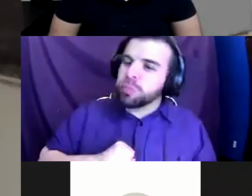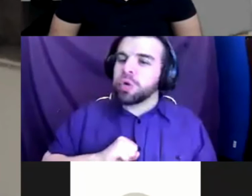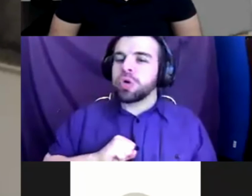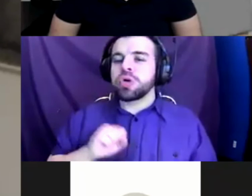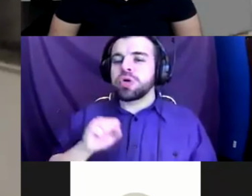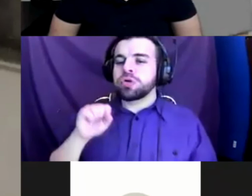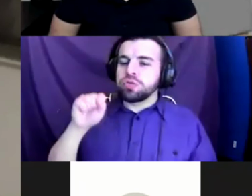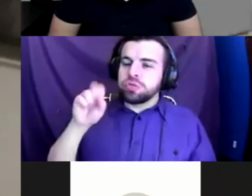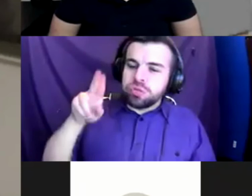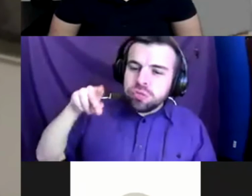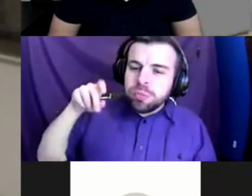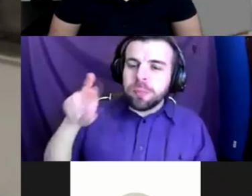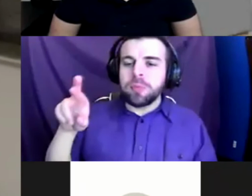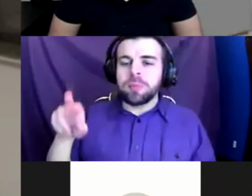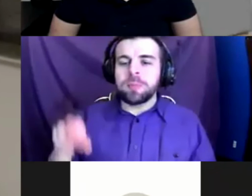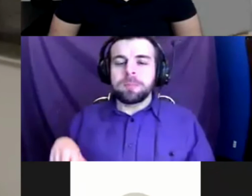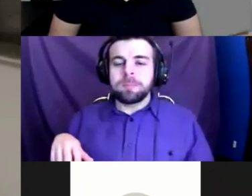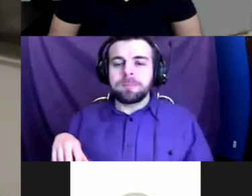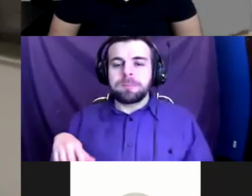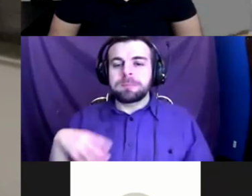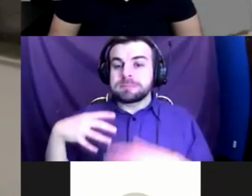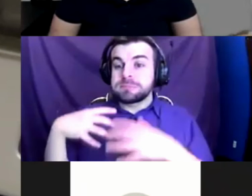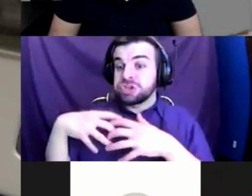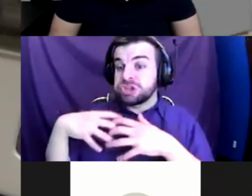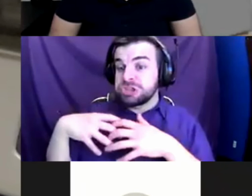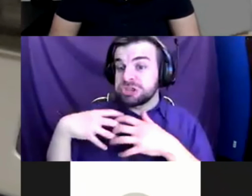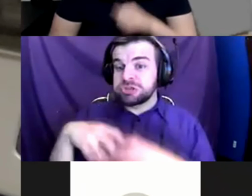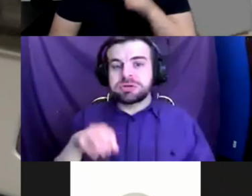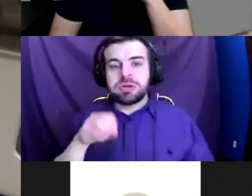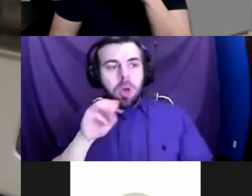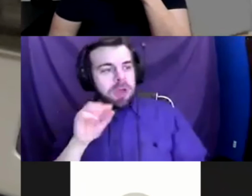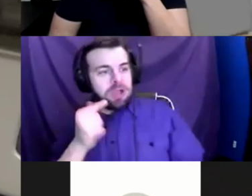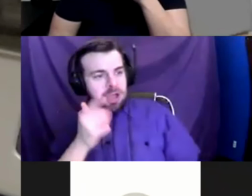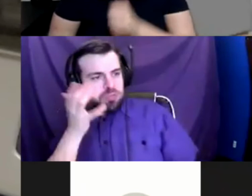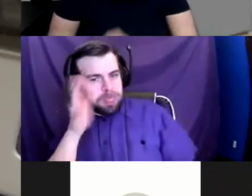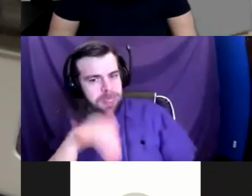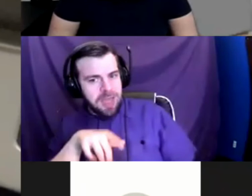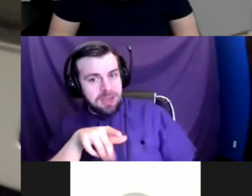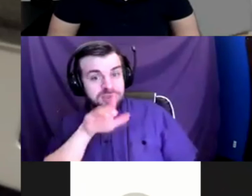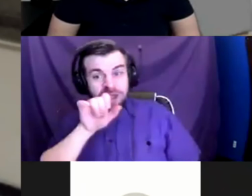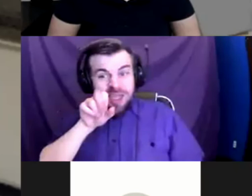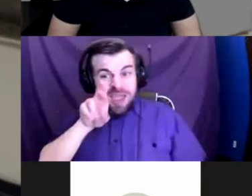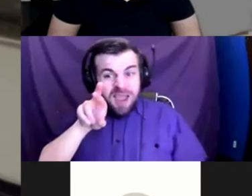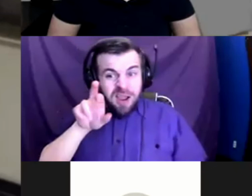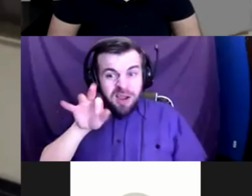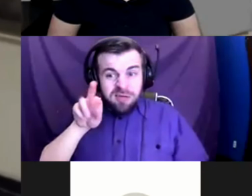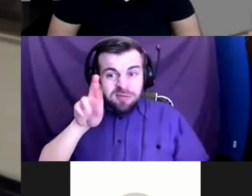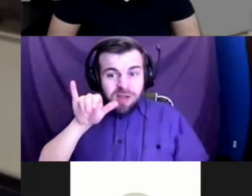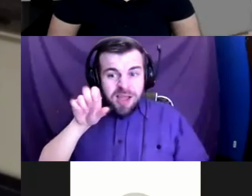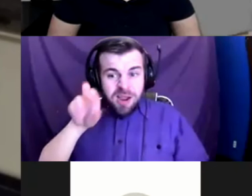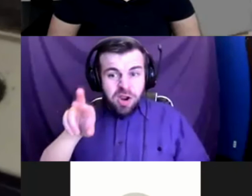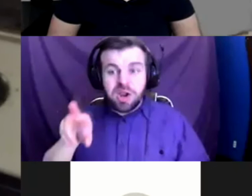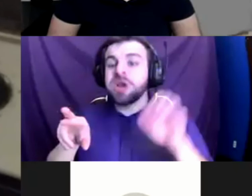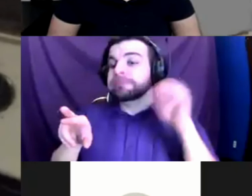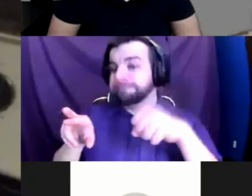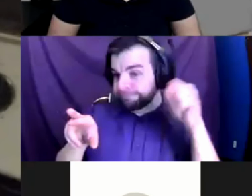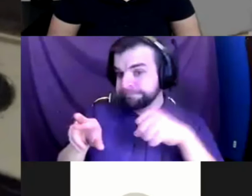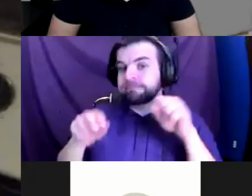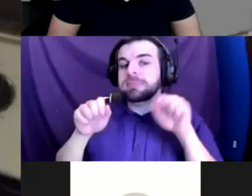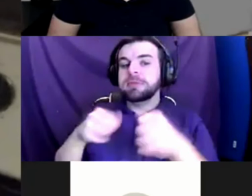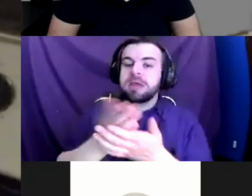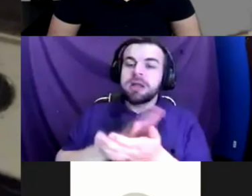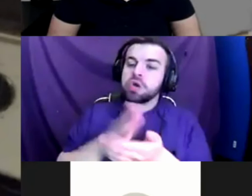machine. Oh my gosh, Air what is that? fryer. That's your air fryer? Yes. I can cook chicken, fish, steak. I